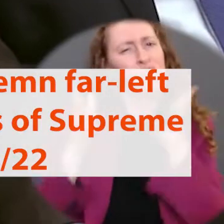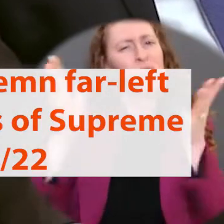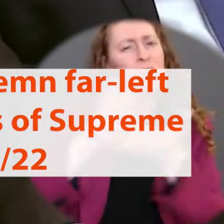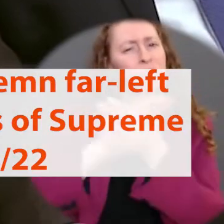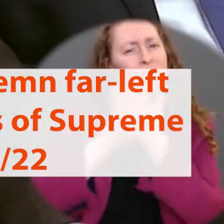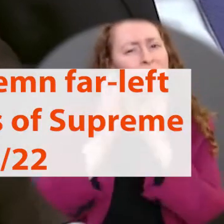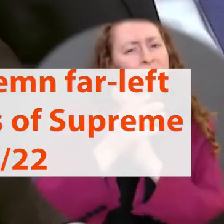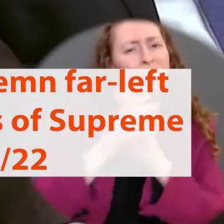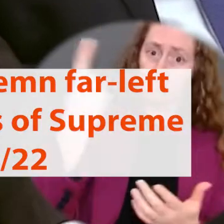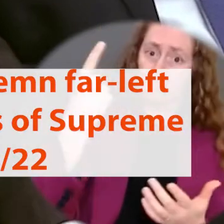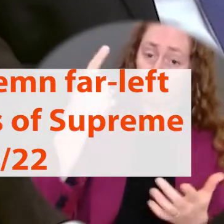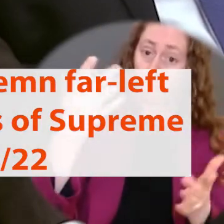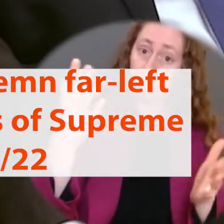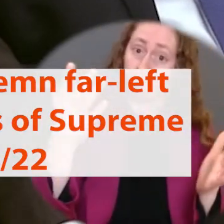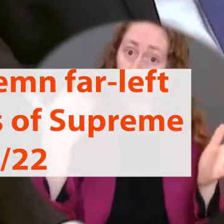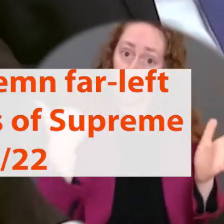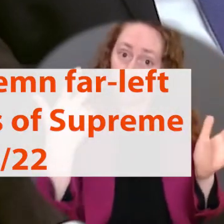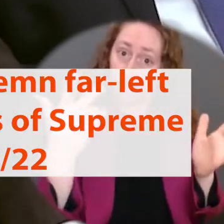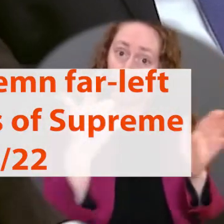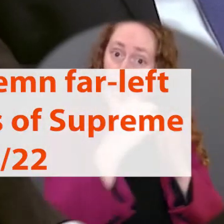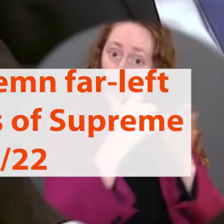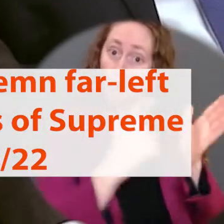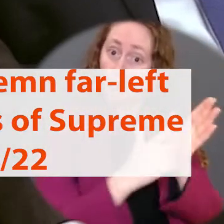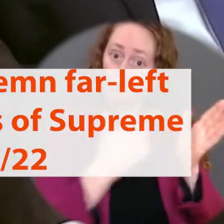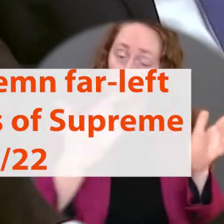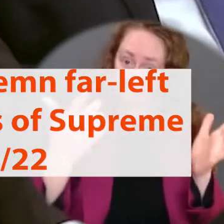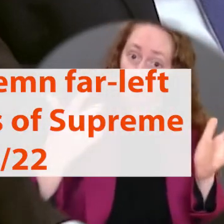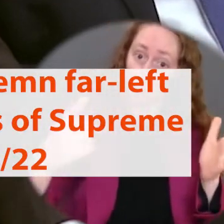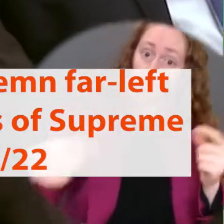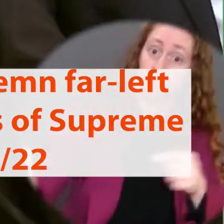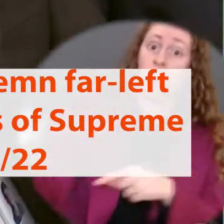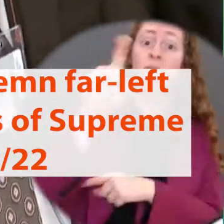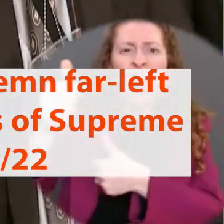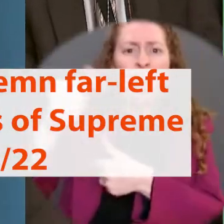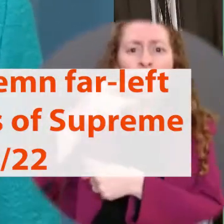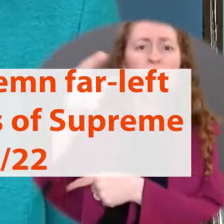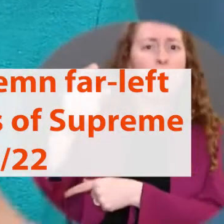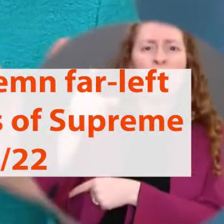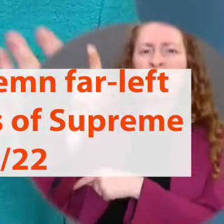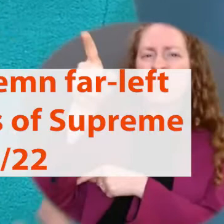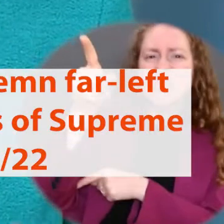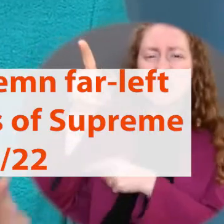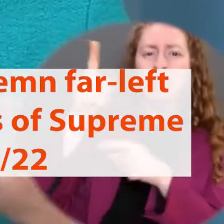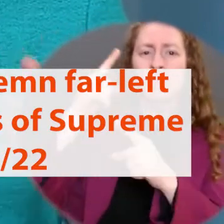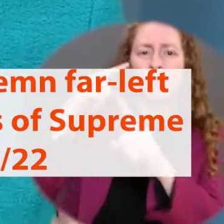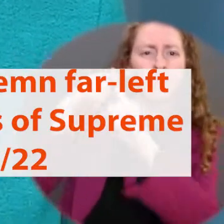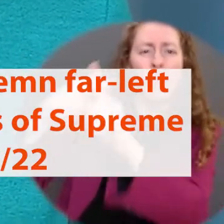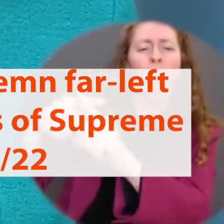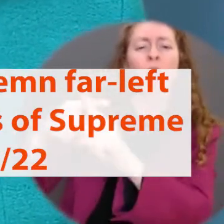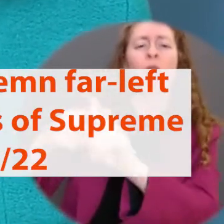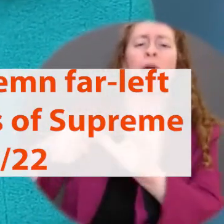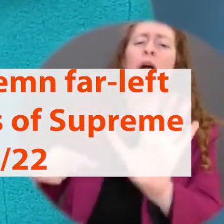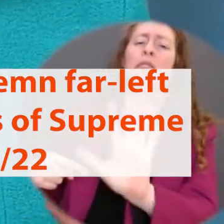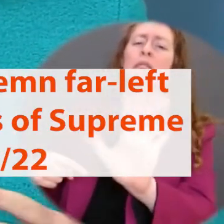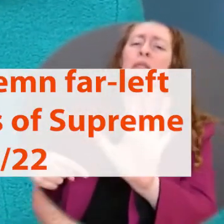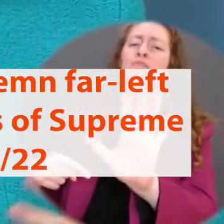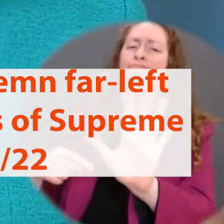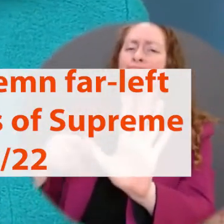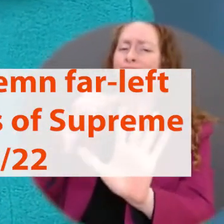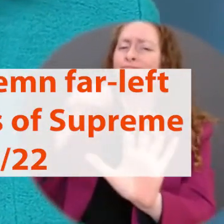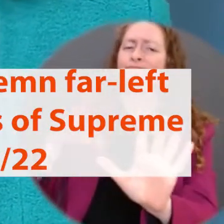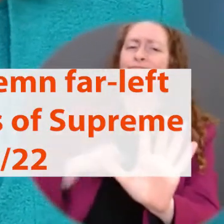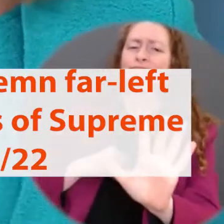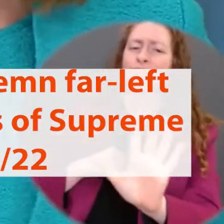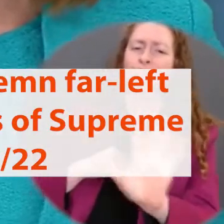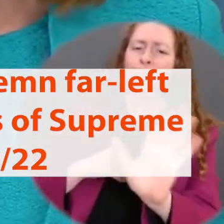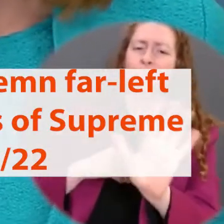law in Virginia that actually prohibits protest outside private residence, even when it's done peacefully. Yes, we are a country that promotes democracy, and we certainly allow